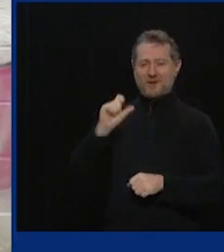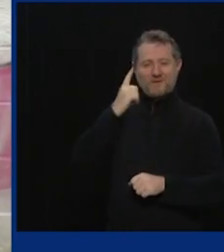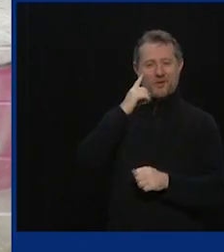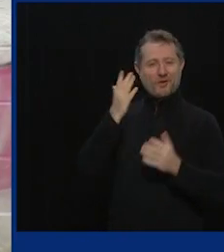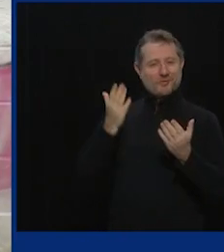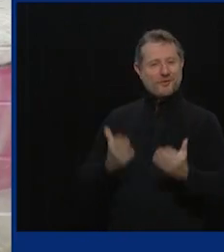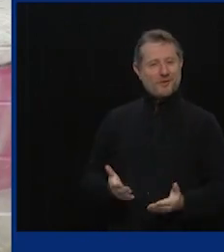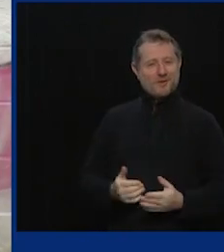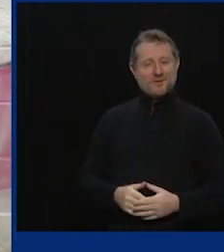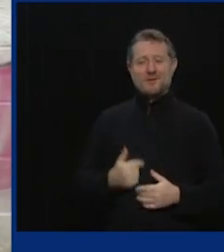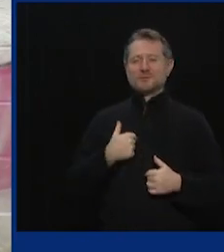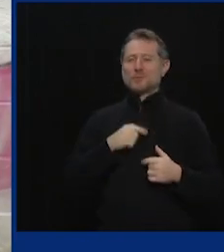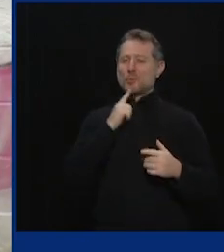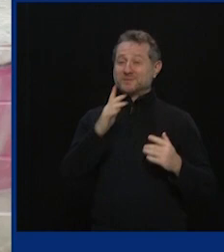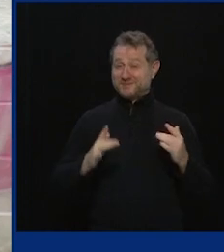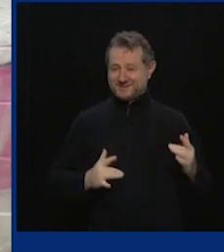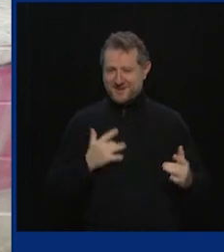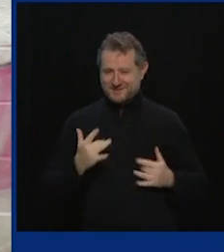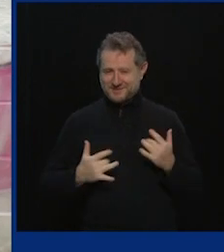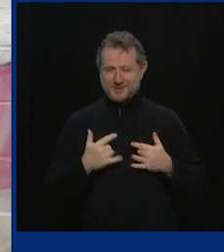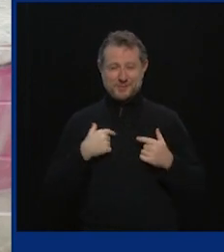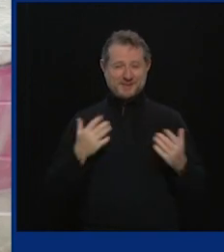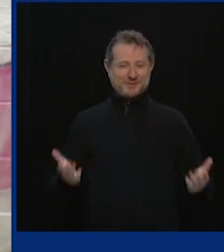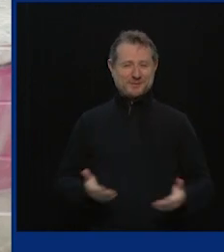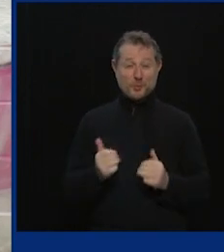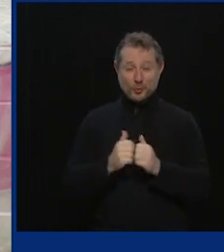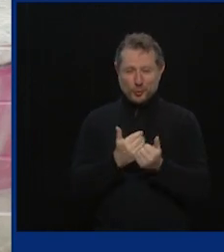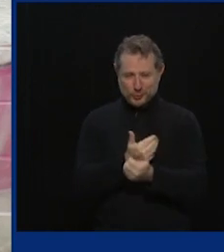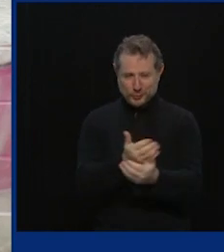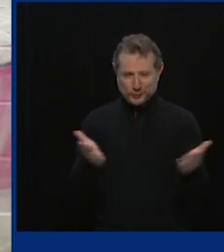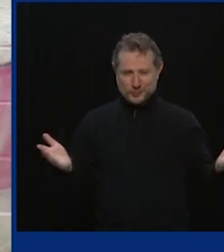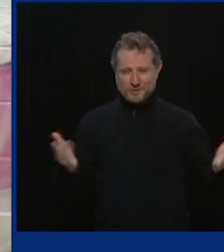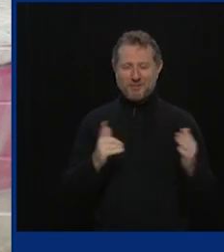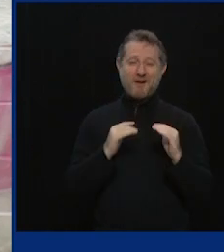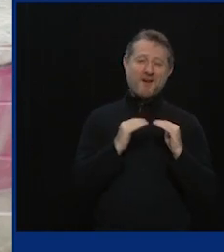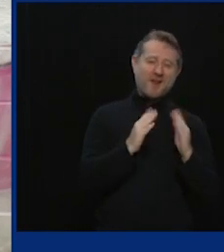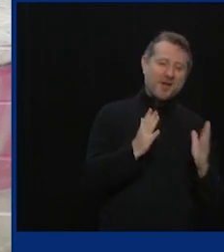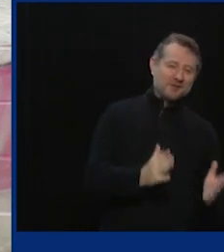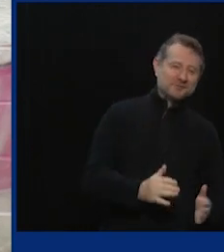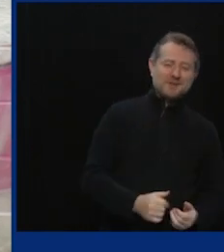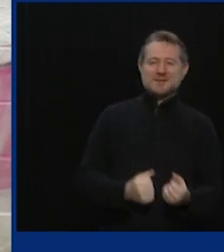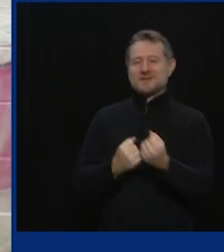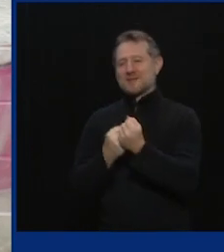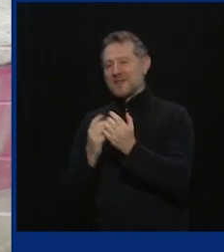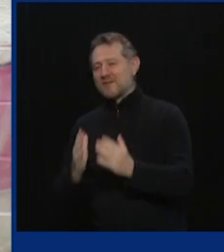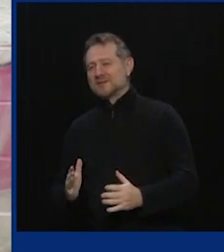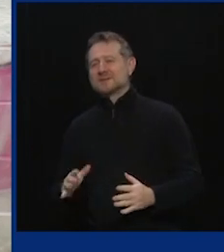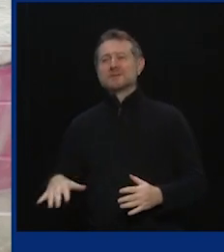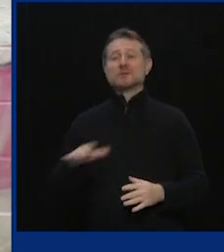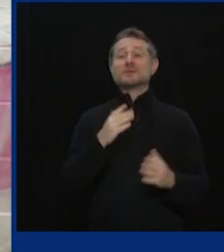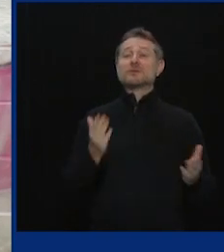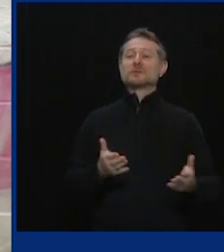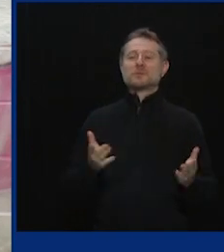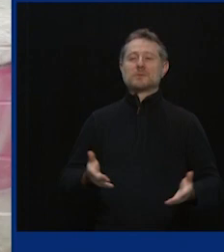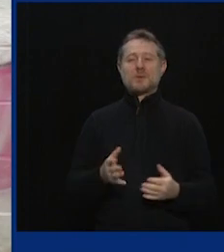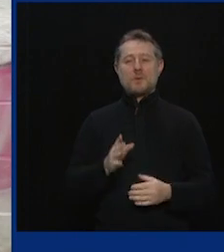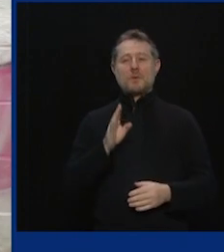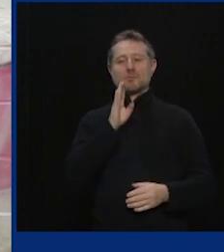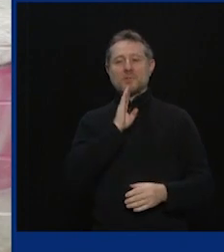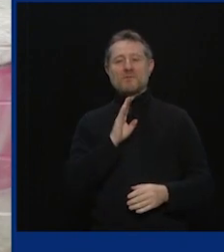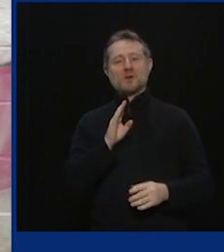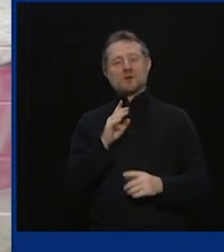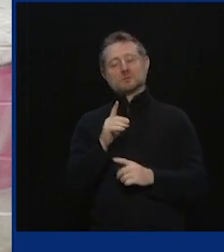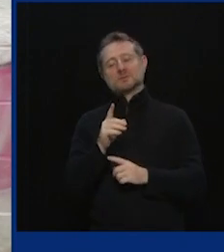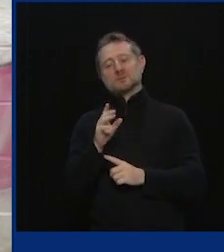with you, my colleagues, advocates here in Brownsville. And everyone, yes, this is Brownsville, to sign